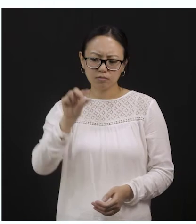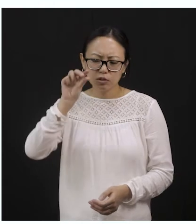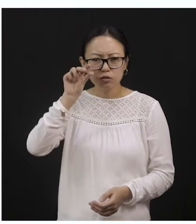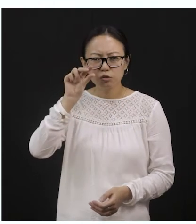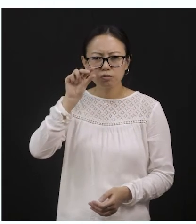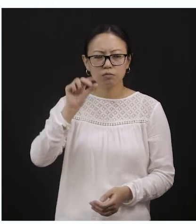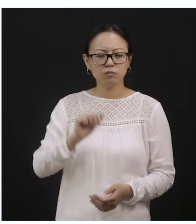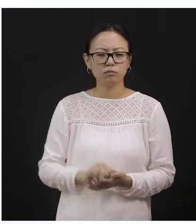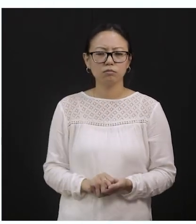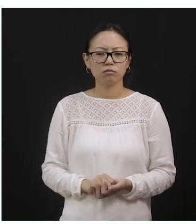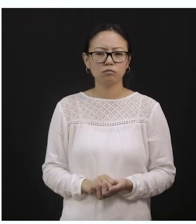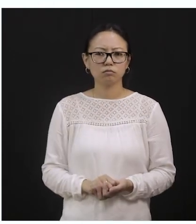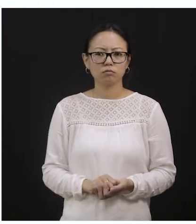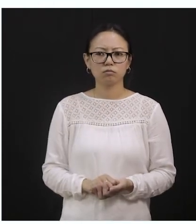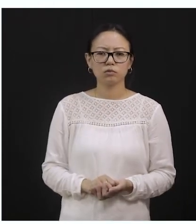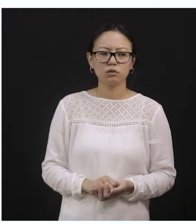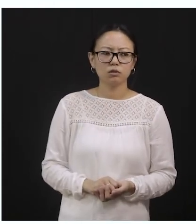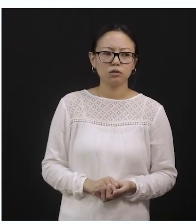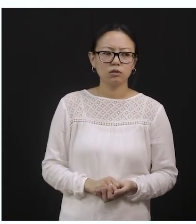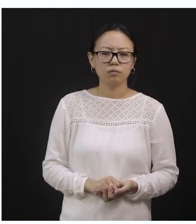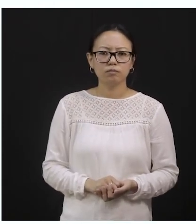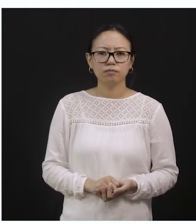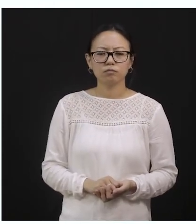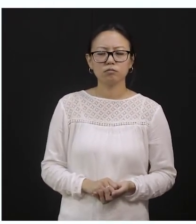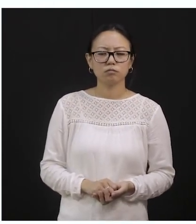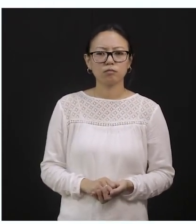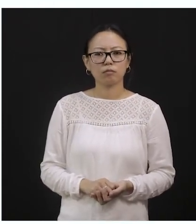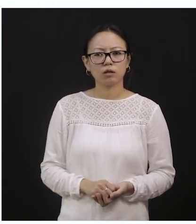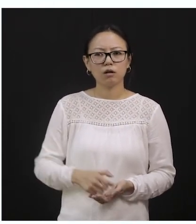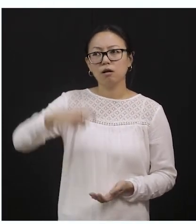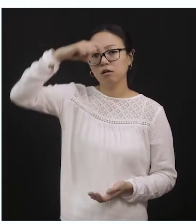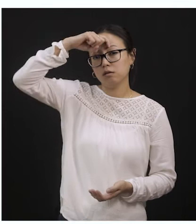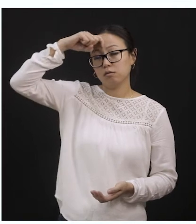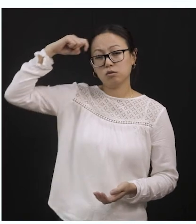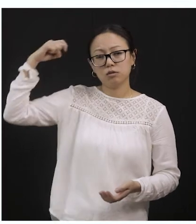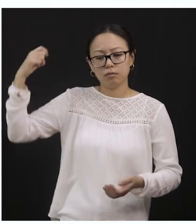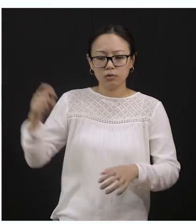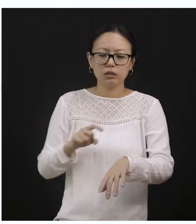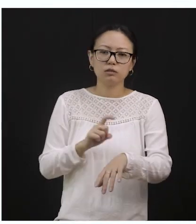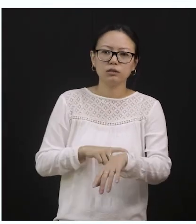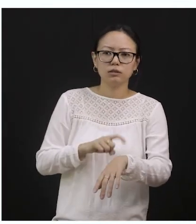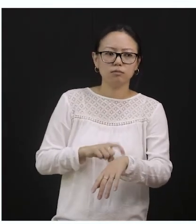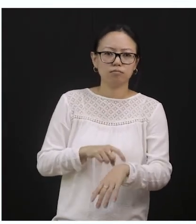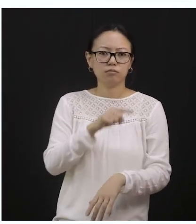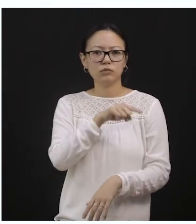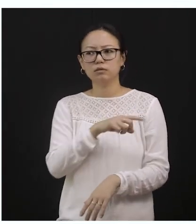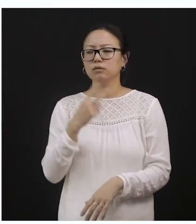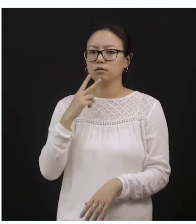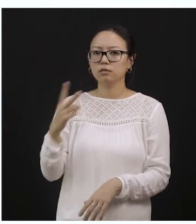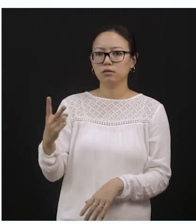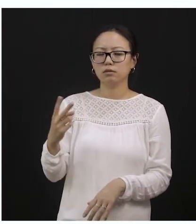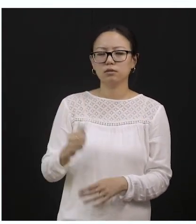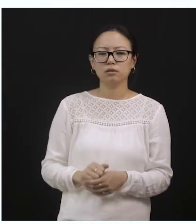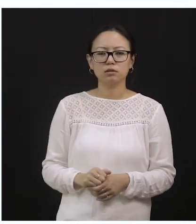you often see this ladybird insect in summer. All right. So you get to see this small insect